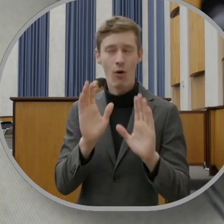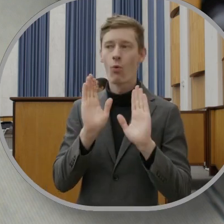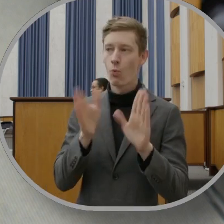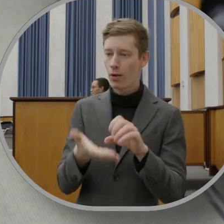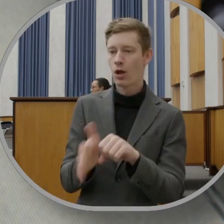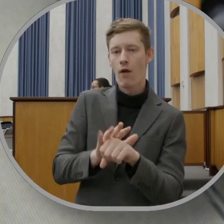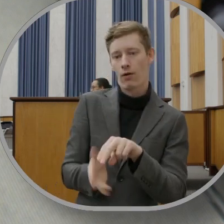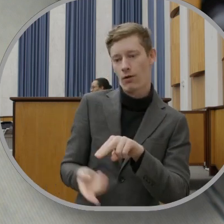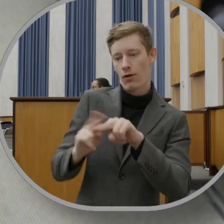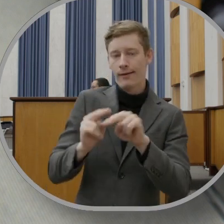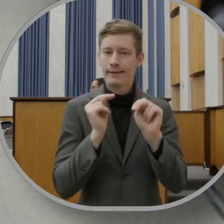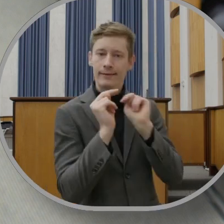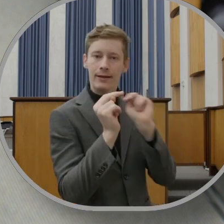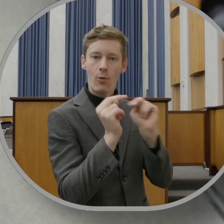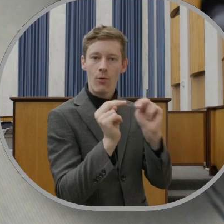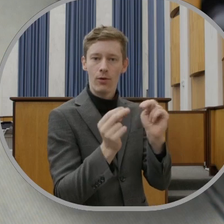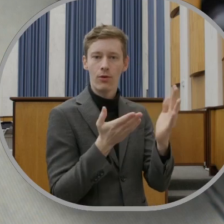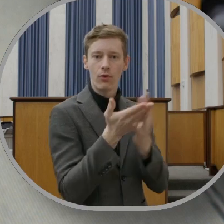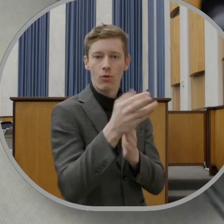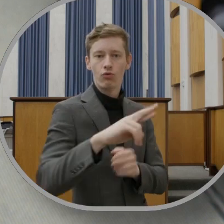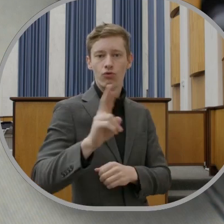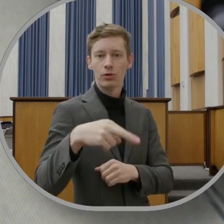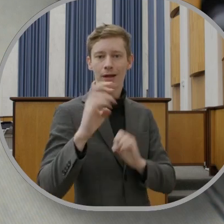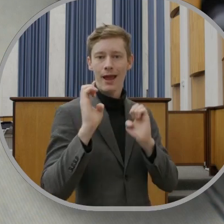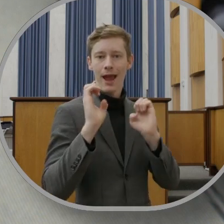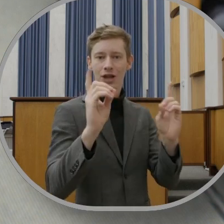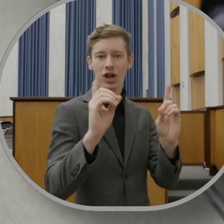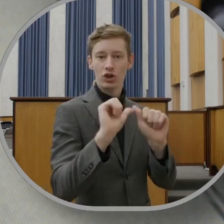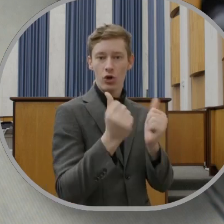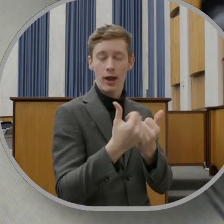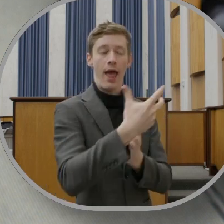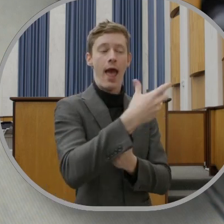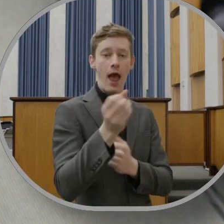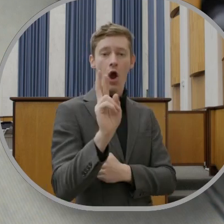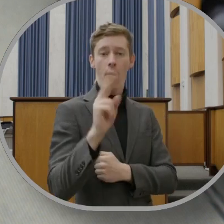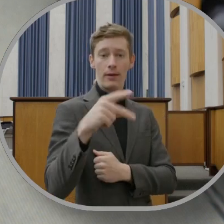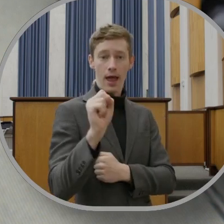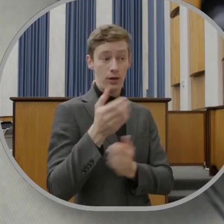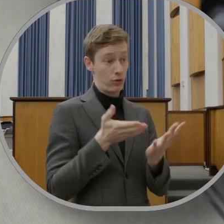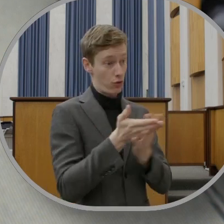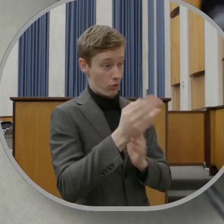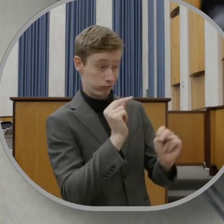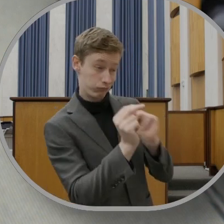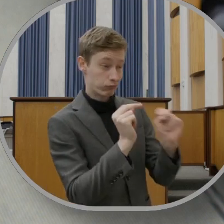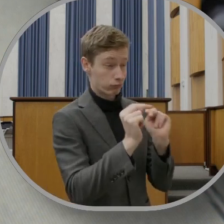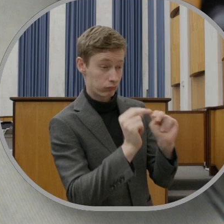were negotiated by the Richmond Education Association and RPS during their collective bargaining